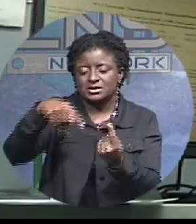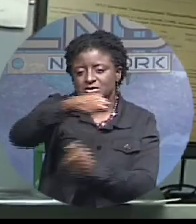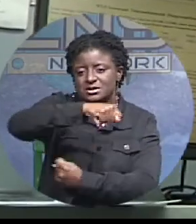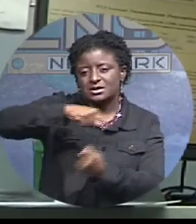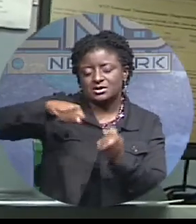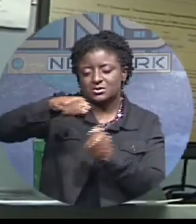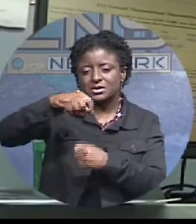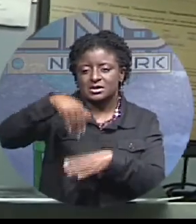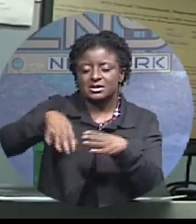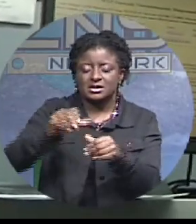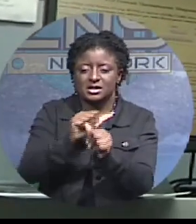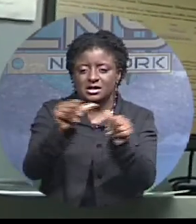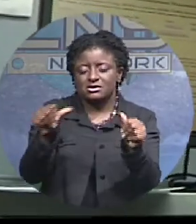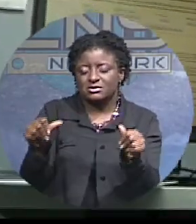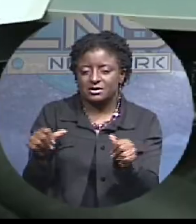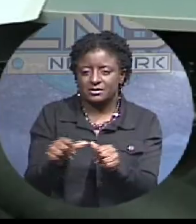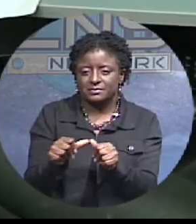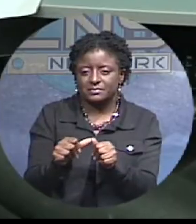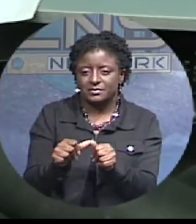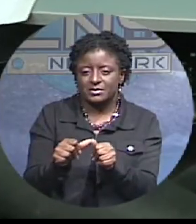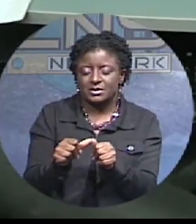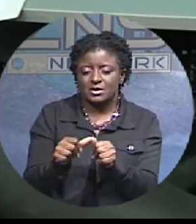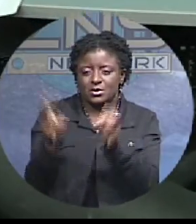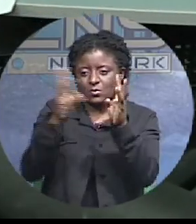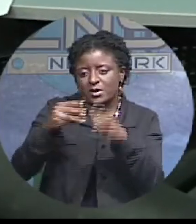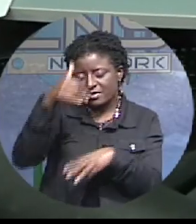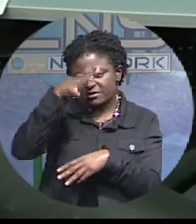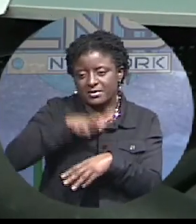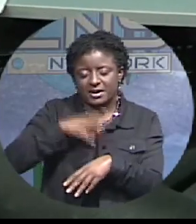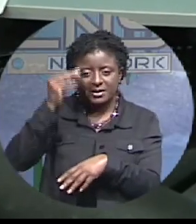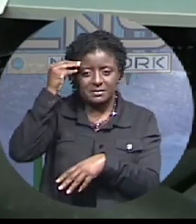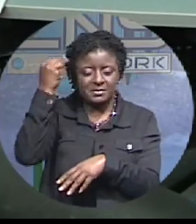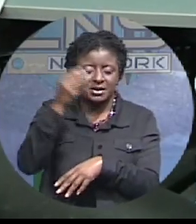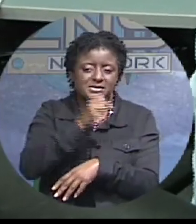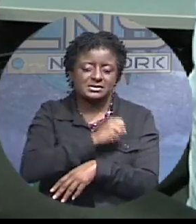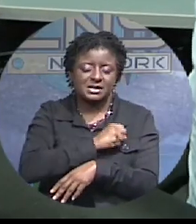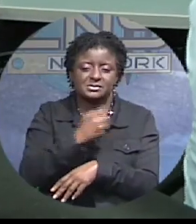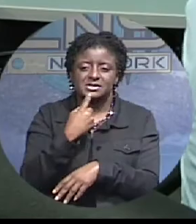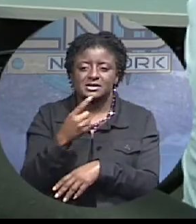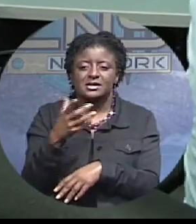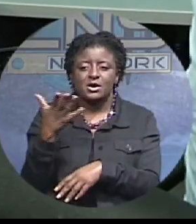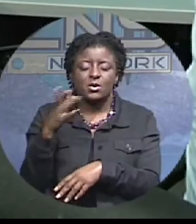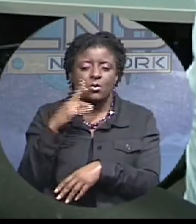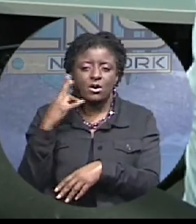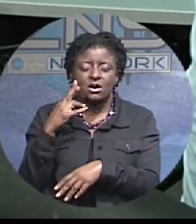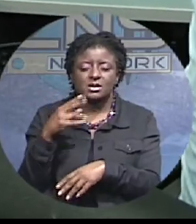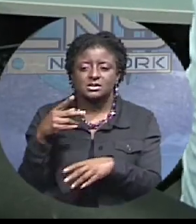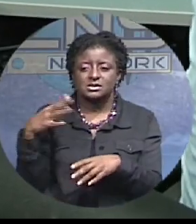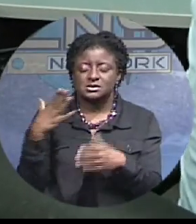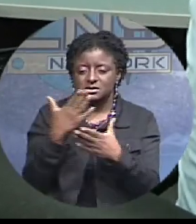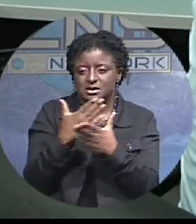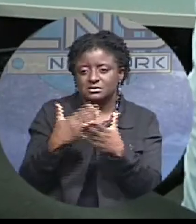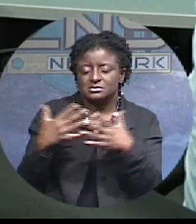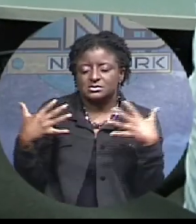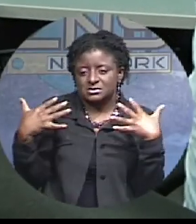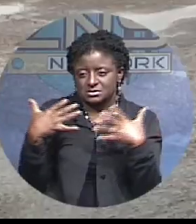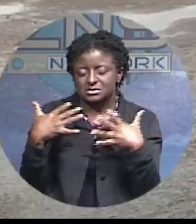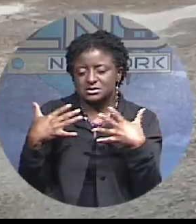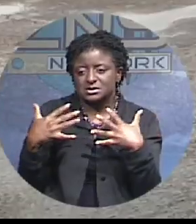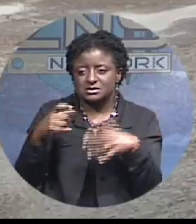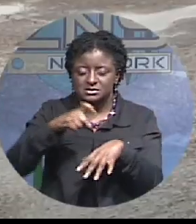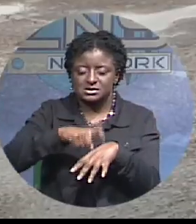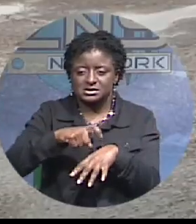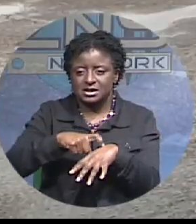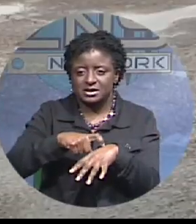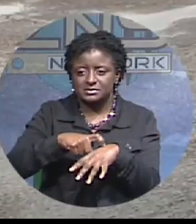Climate Officer at the Met Office, Mike Stubbs, says there were some tense moments as a tornado, which he says was about 15 to 20 feet in